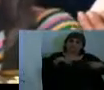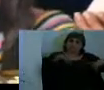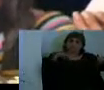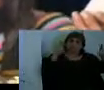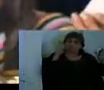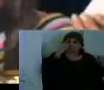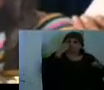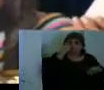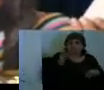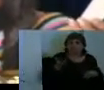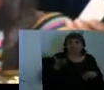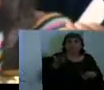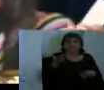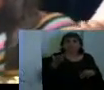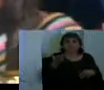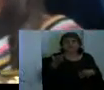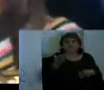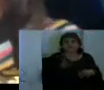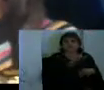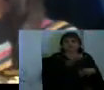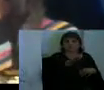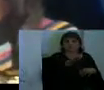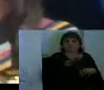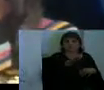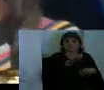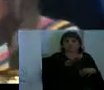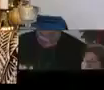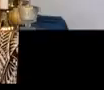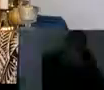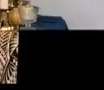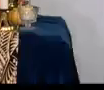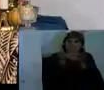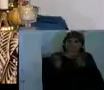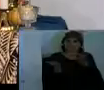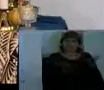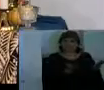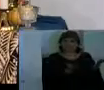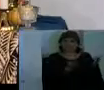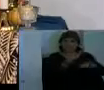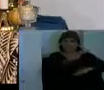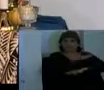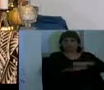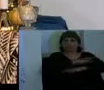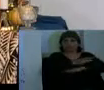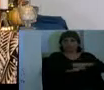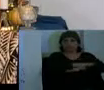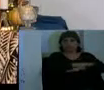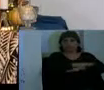you. I am the harvest brought to the table."